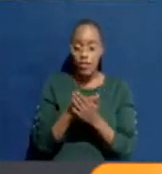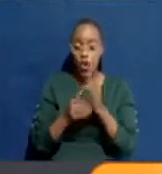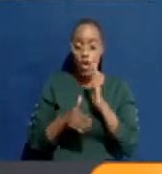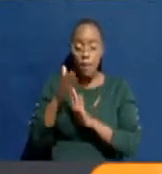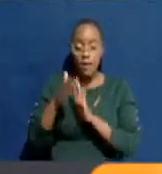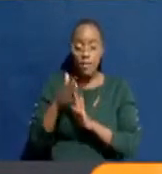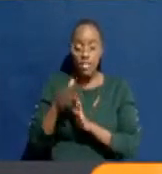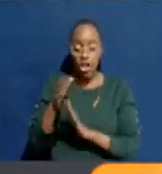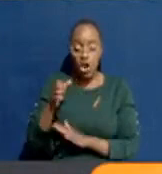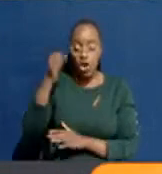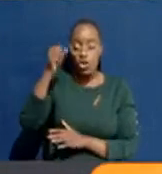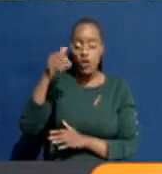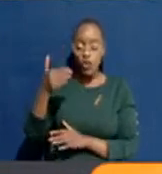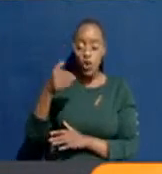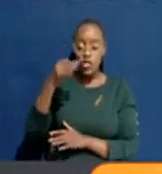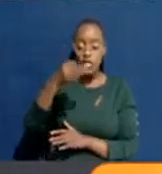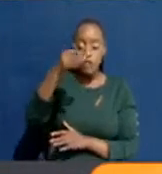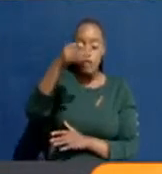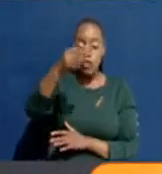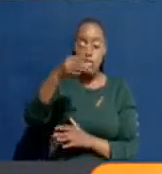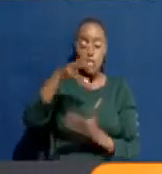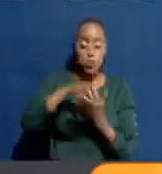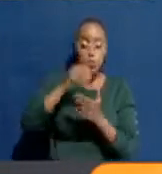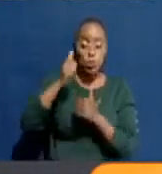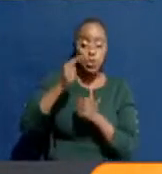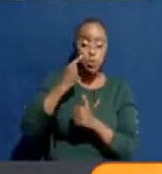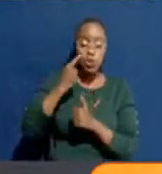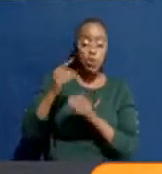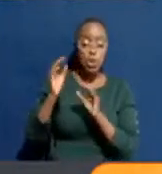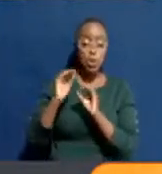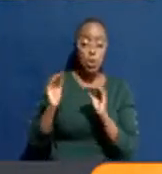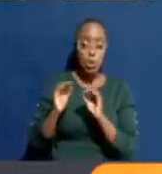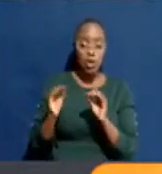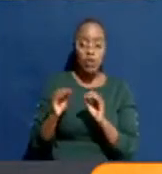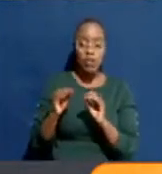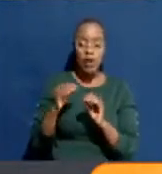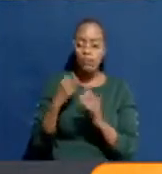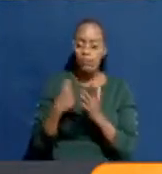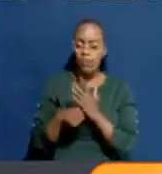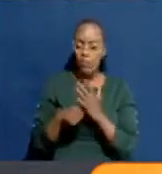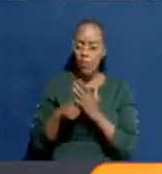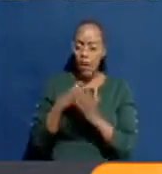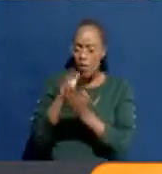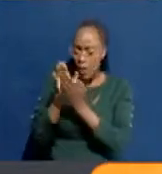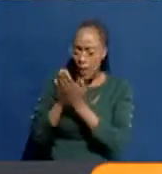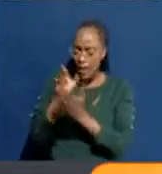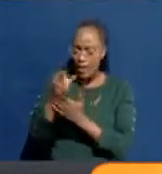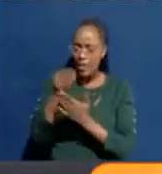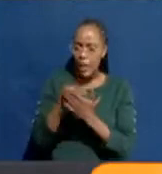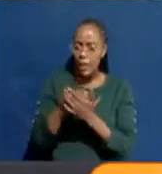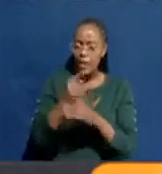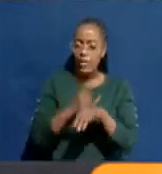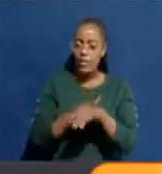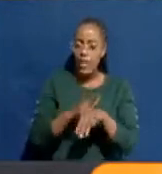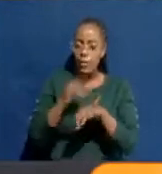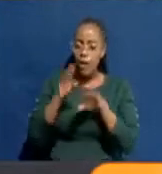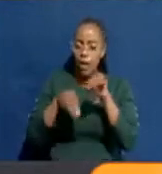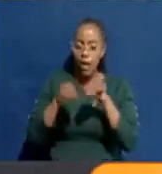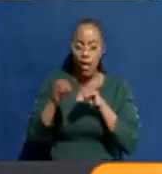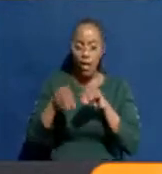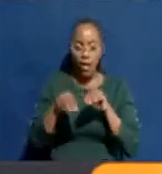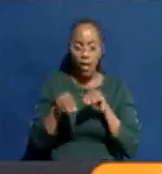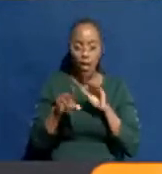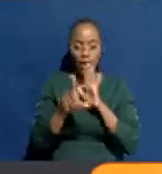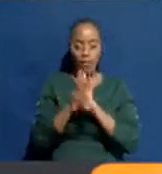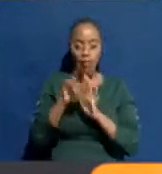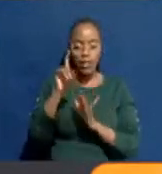emergencies or unforeseen situations. There is nothing wrong with parking this money as we make the rule, but we may not actually